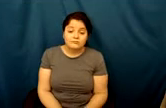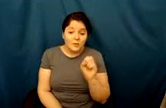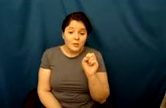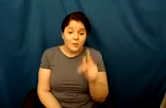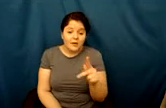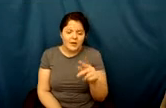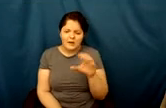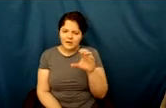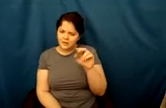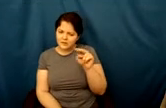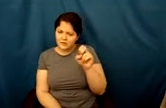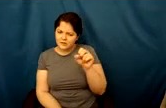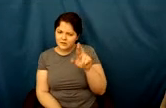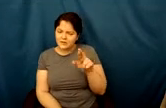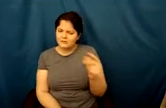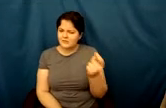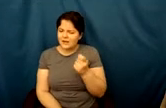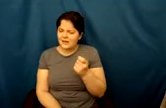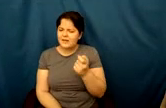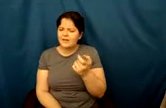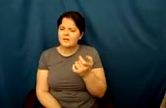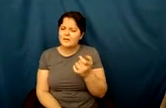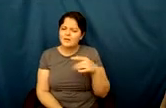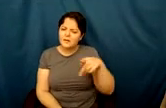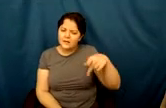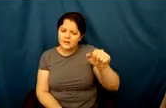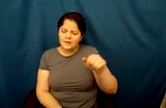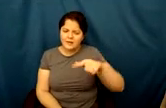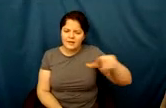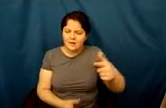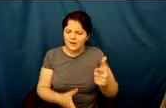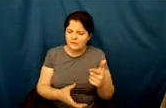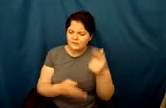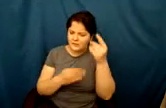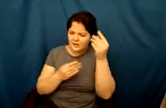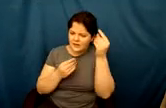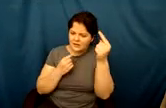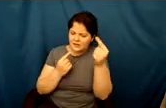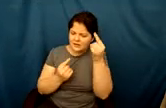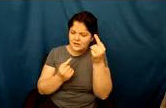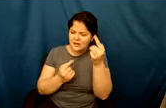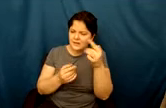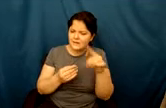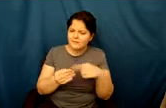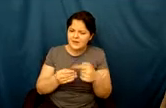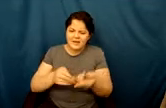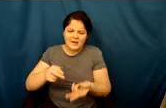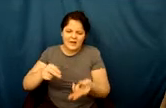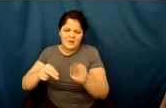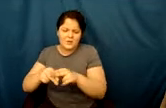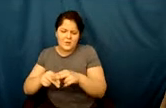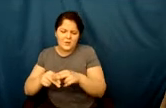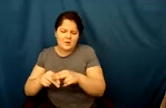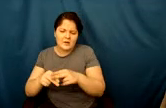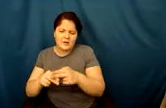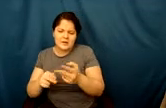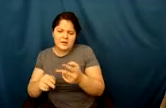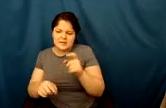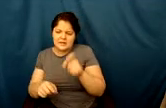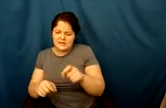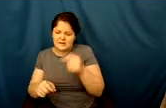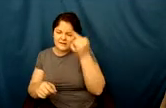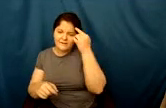Okay, Connor asks, does Port Authority take into account induced demand or increased demand when considering